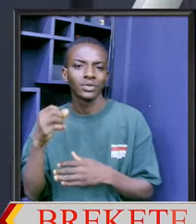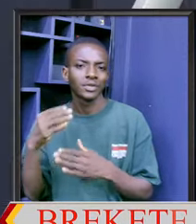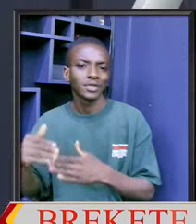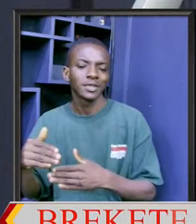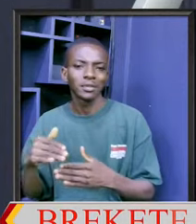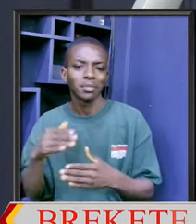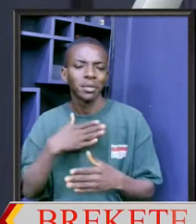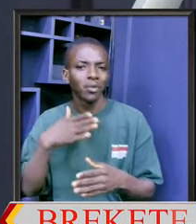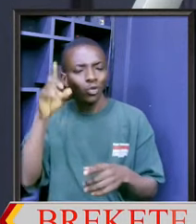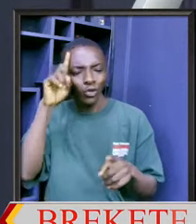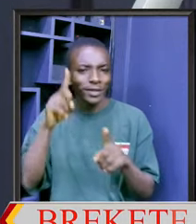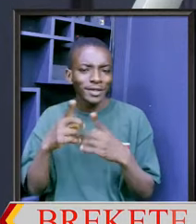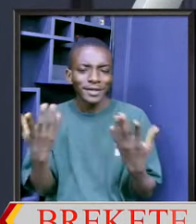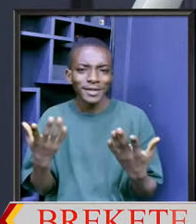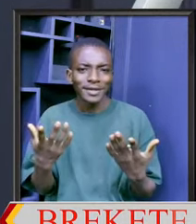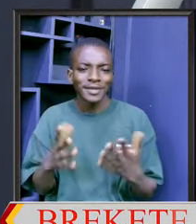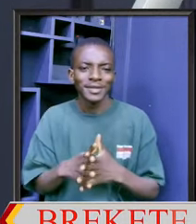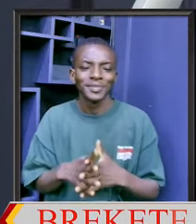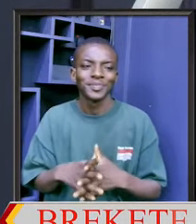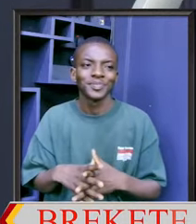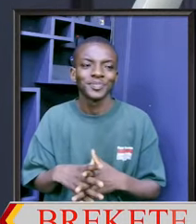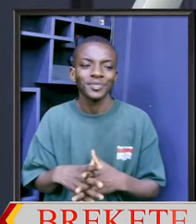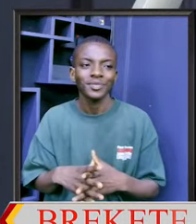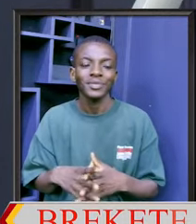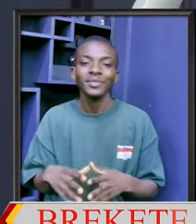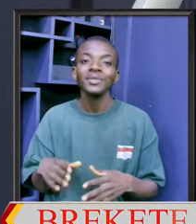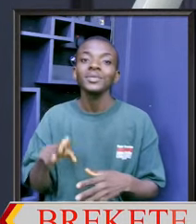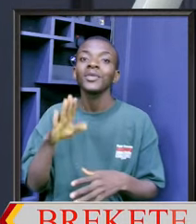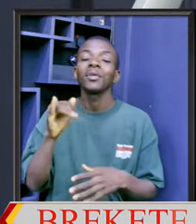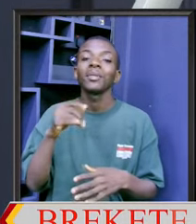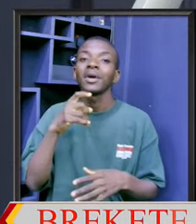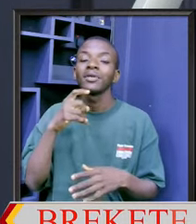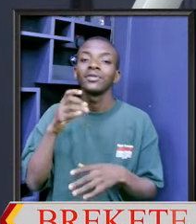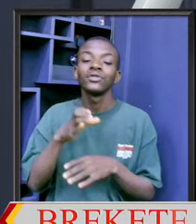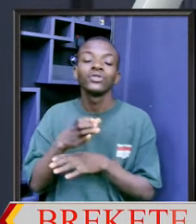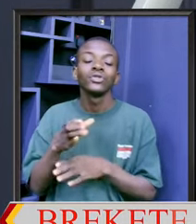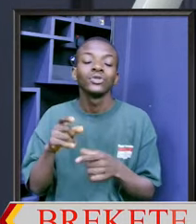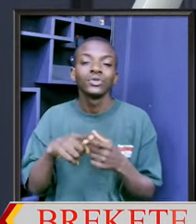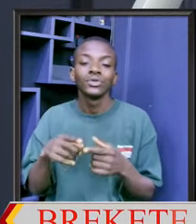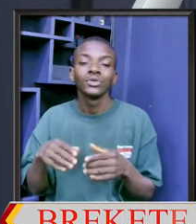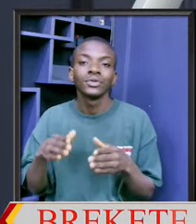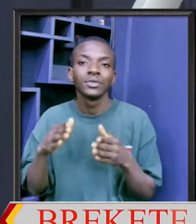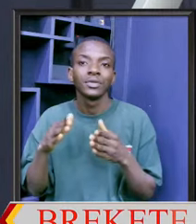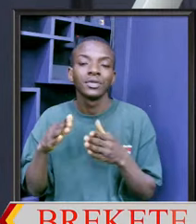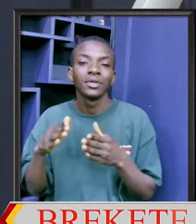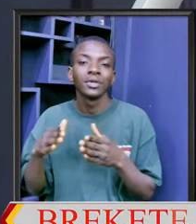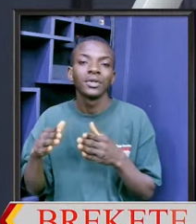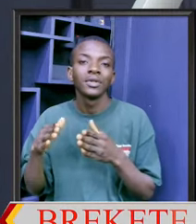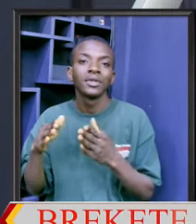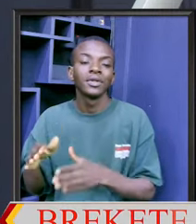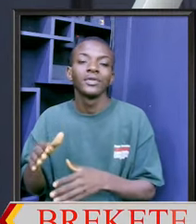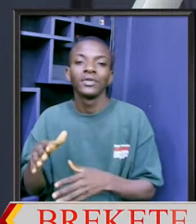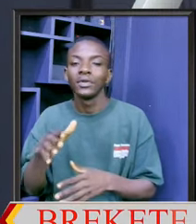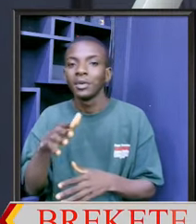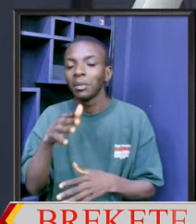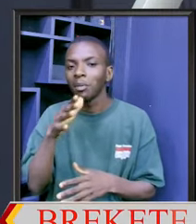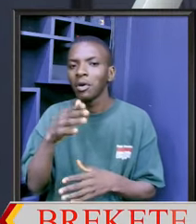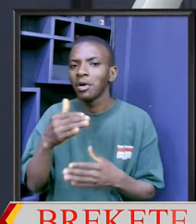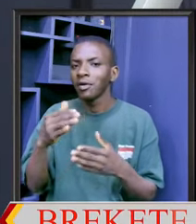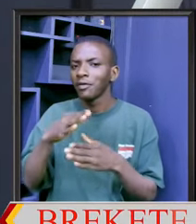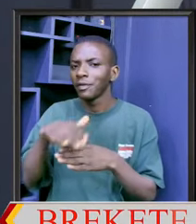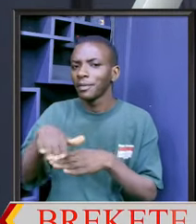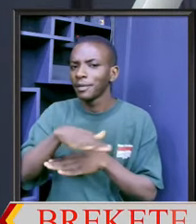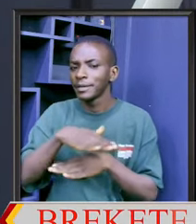brother? Yes, sir. Now, by force for you to leave for your mother family compound?